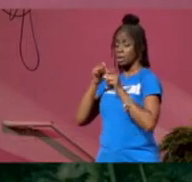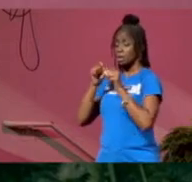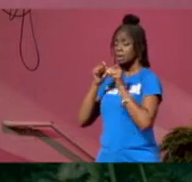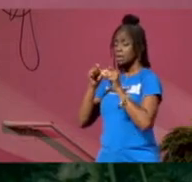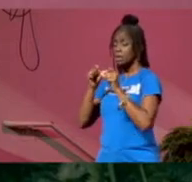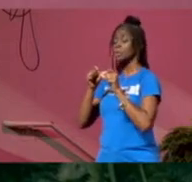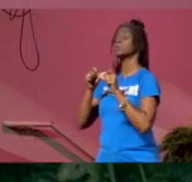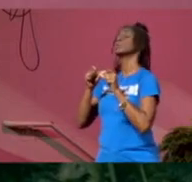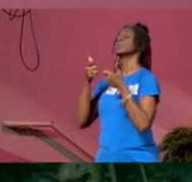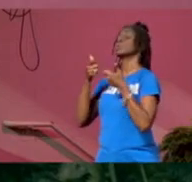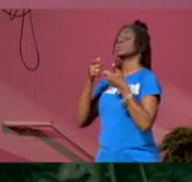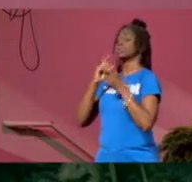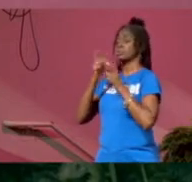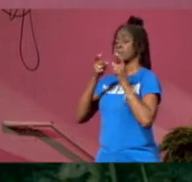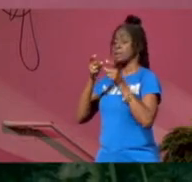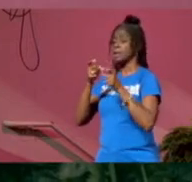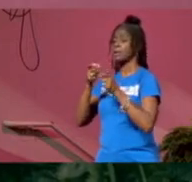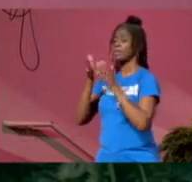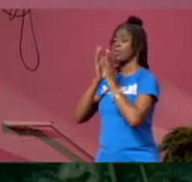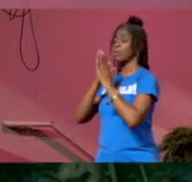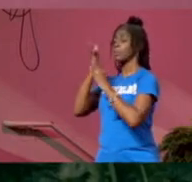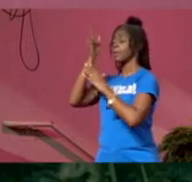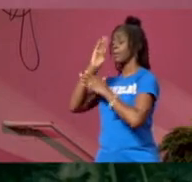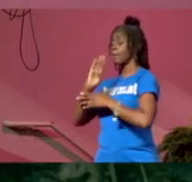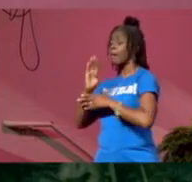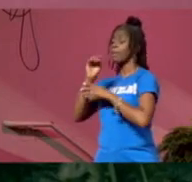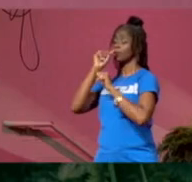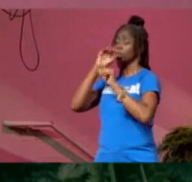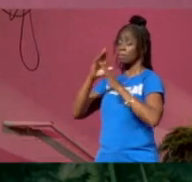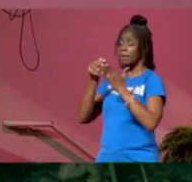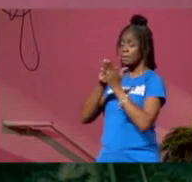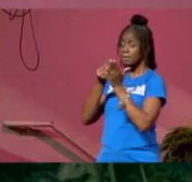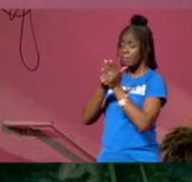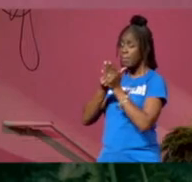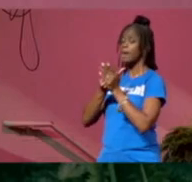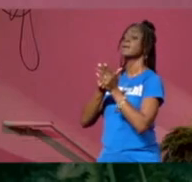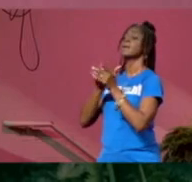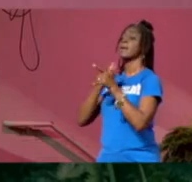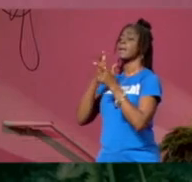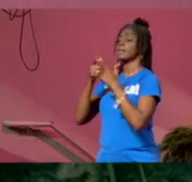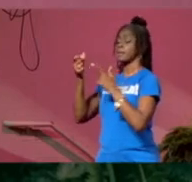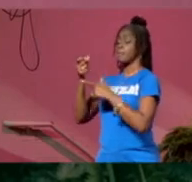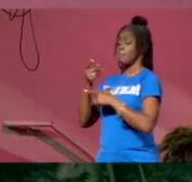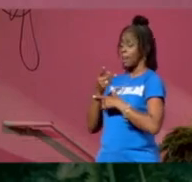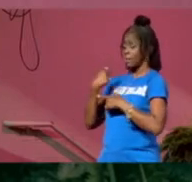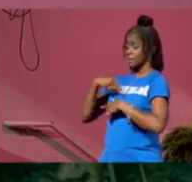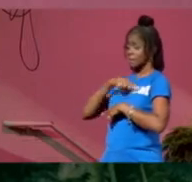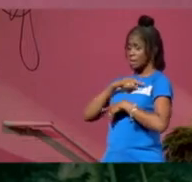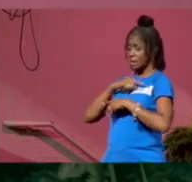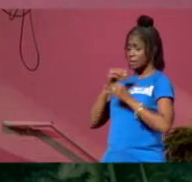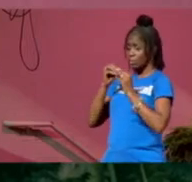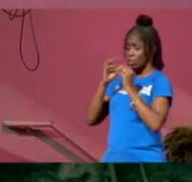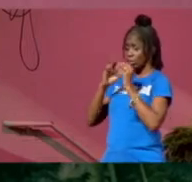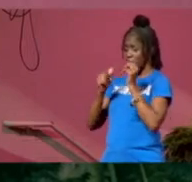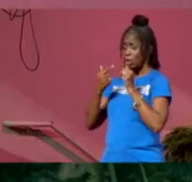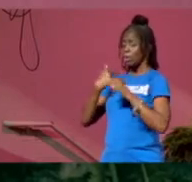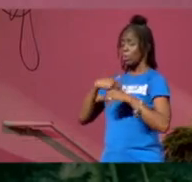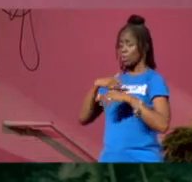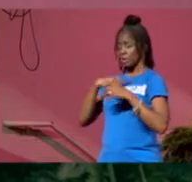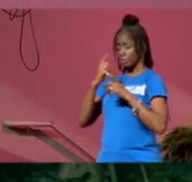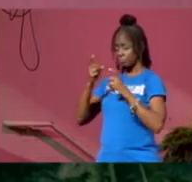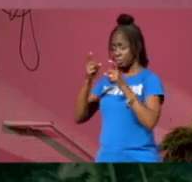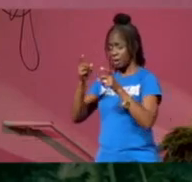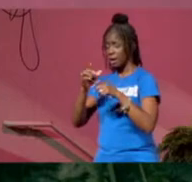measure, pressed down, shaken together, and running over. And so we thank you in advance for the mighty ministry that we will do and